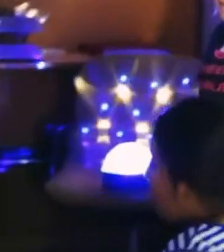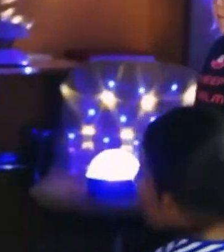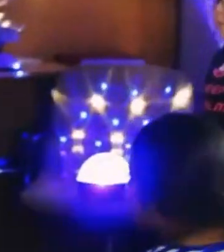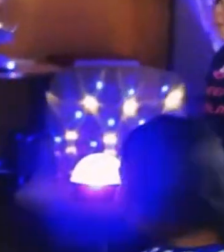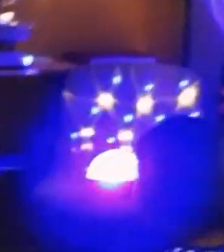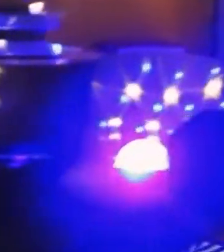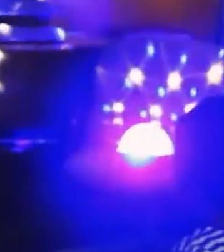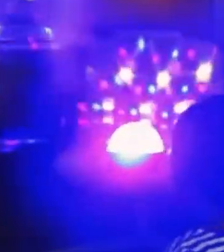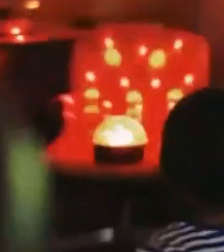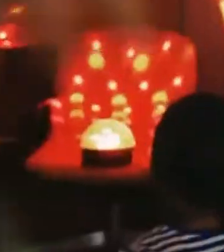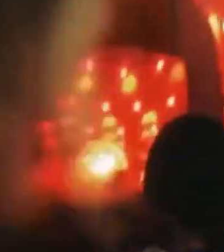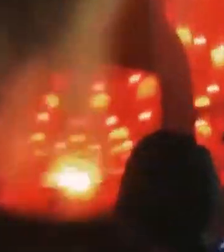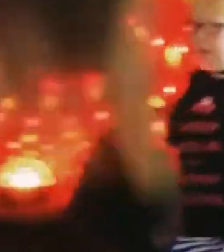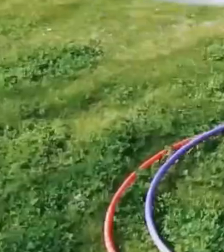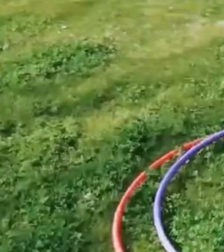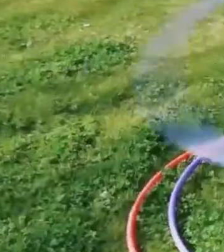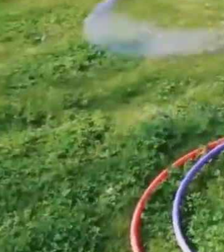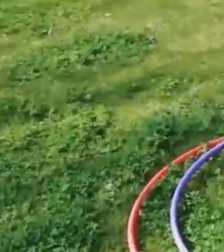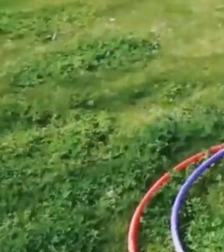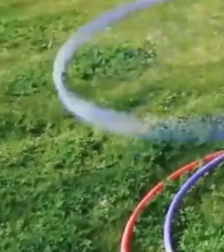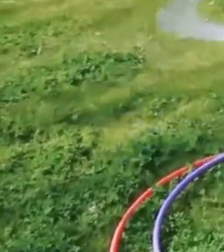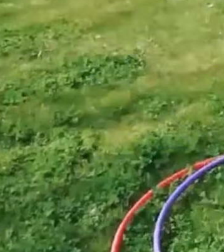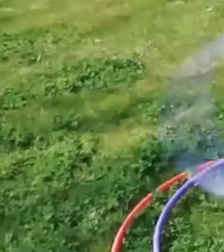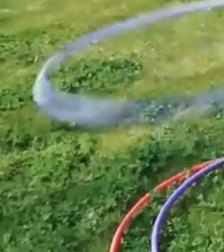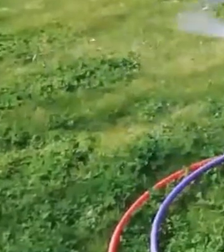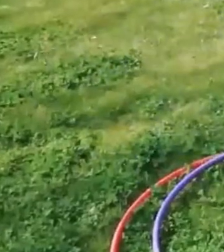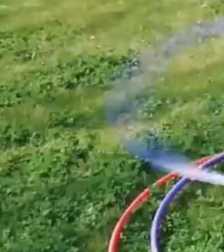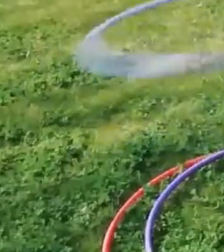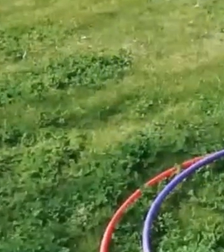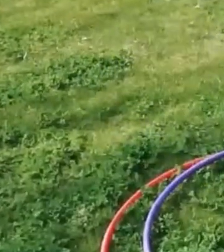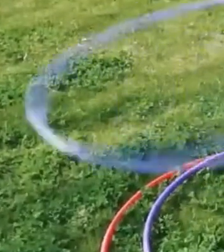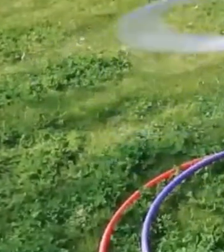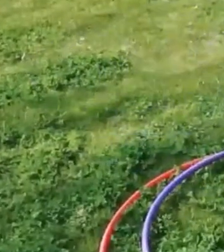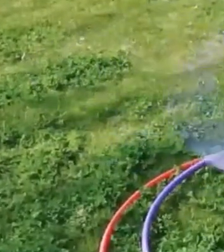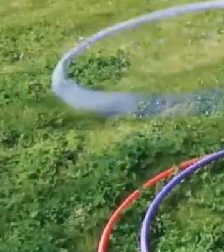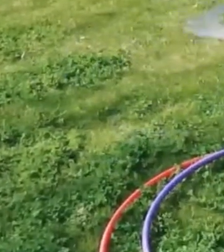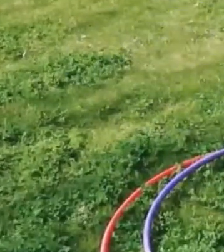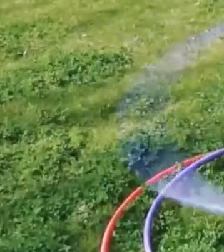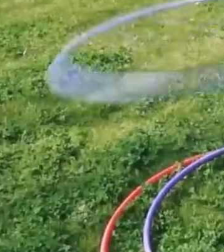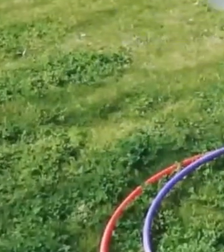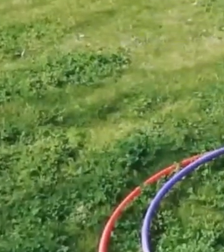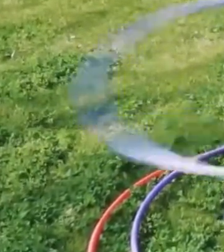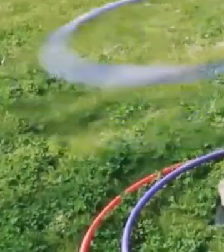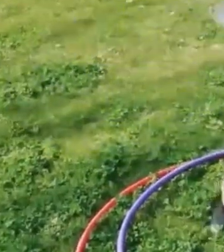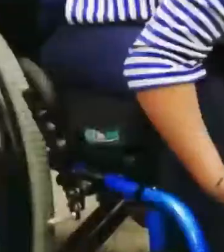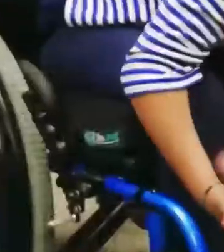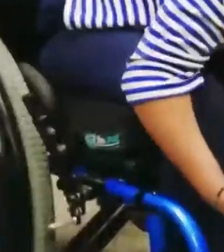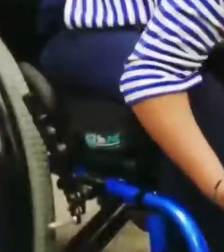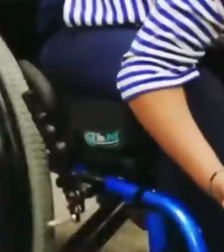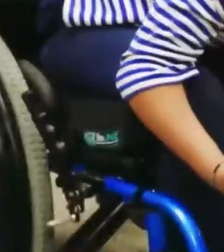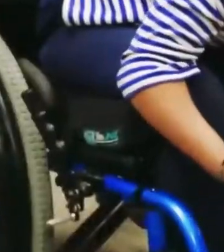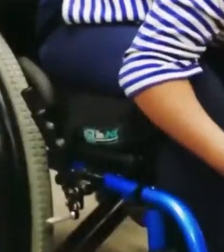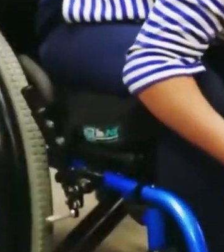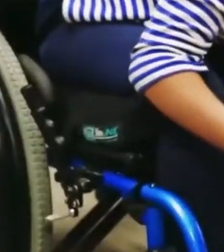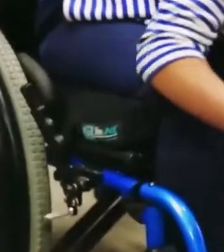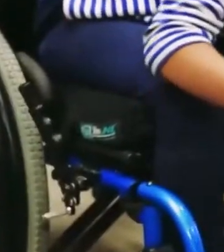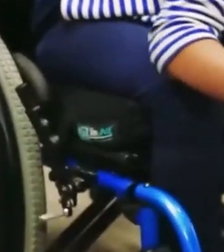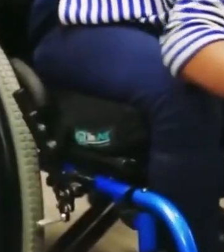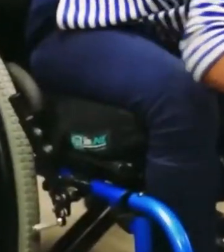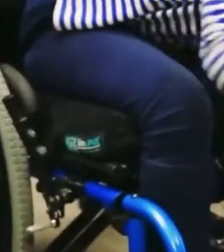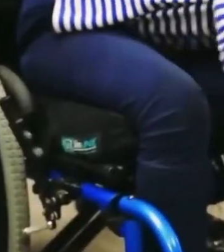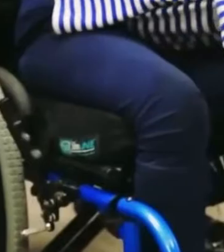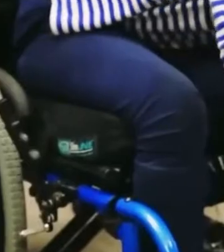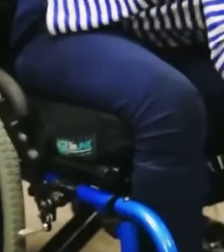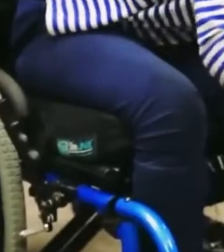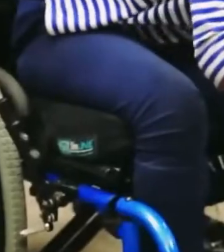line dance together. Outside, a boy hula hoops while giving a thumbs up. In a